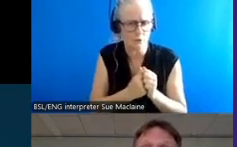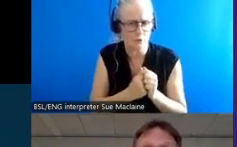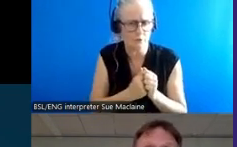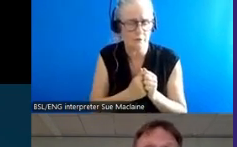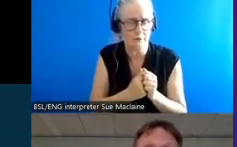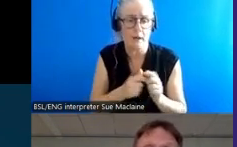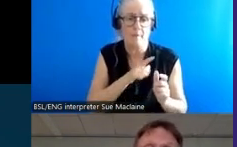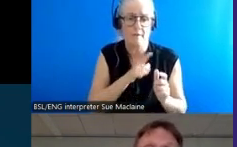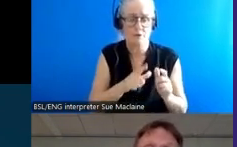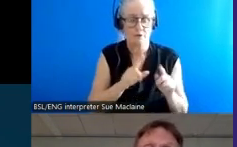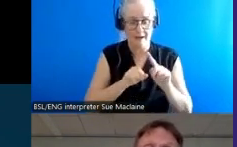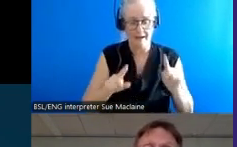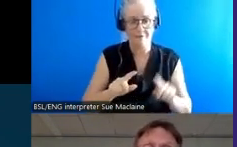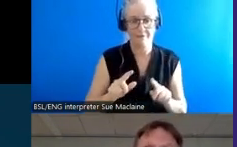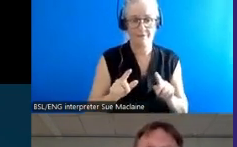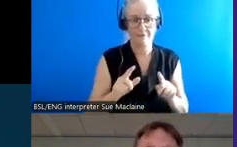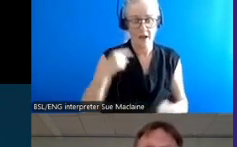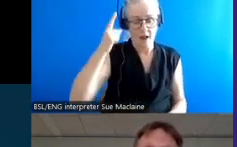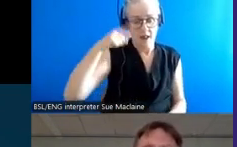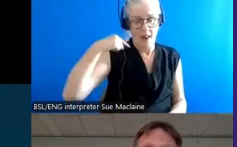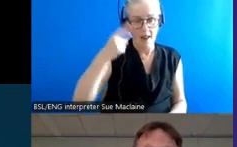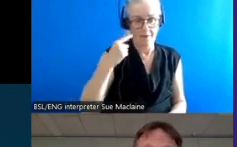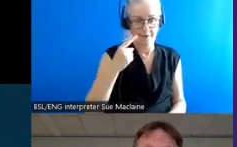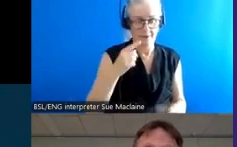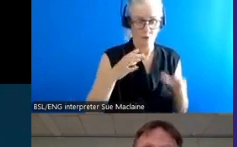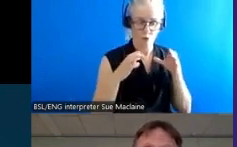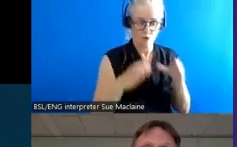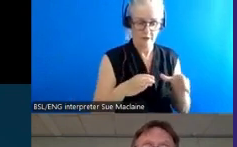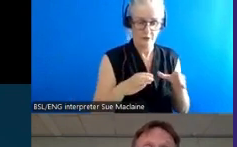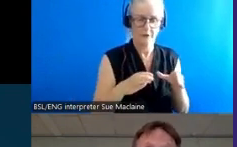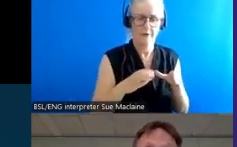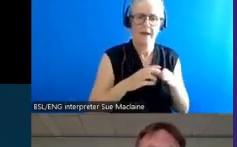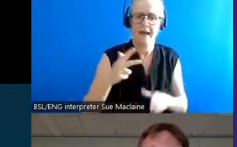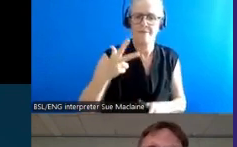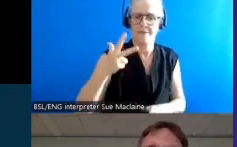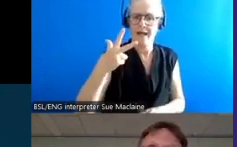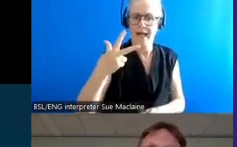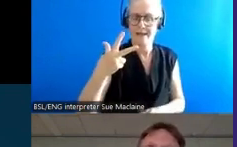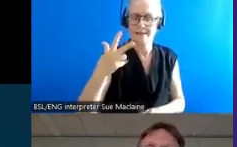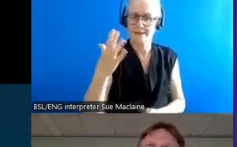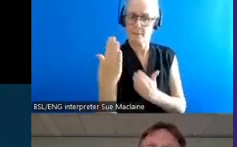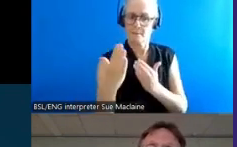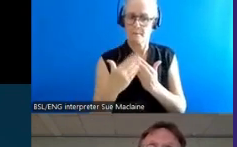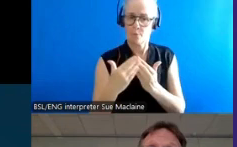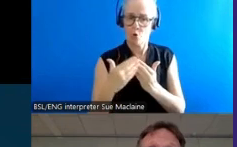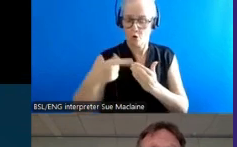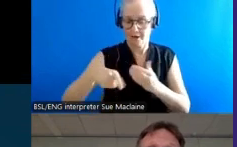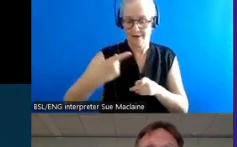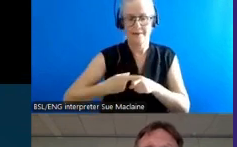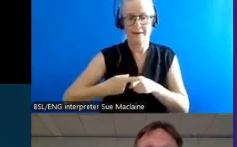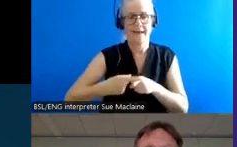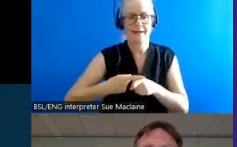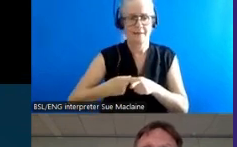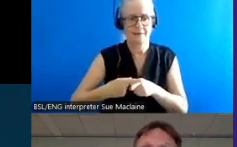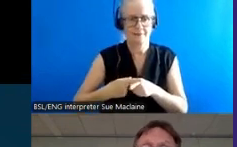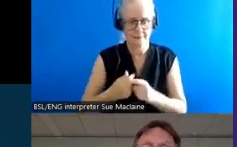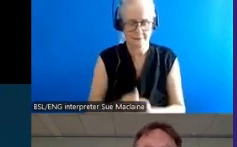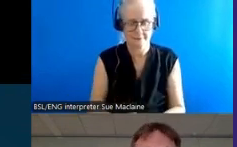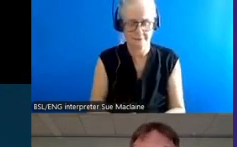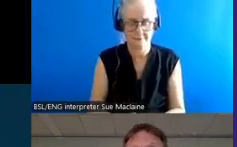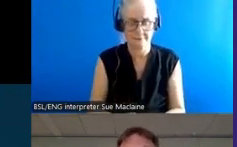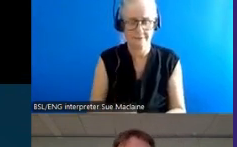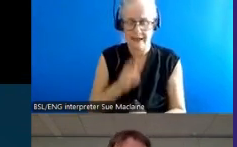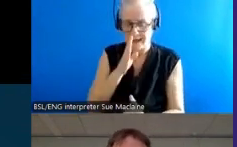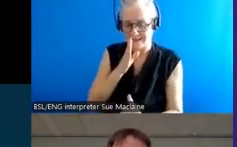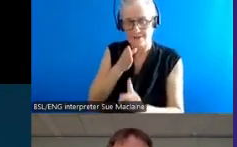remaining English regions outside of London for themselves to set up regional assemblies. They wouldn't have had mayors, but they would have had directly elected regional assemblies. And